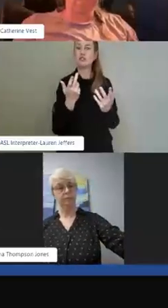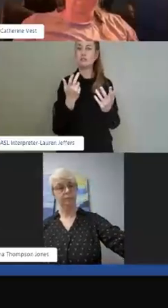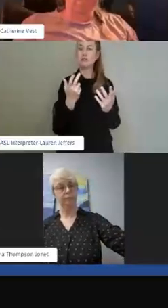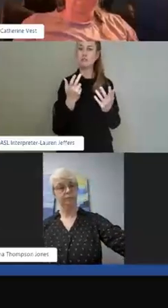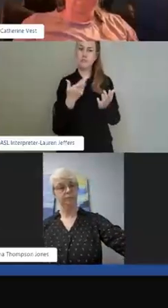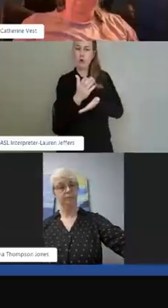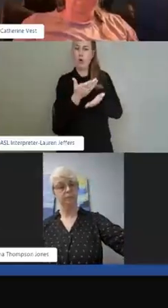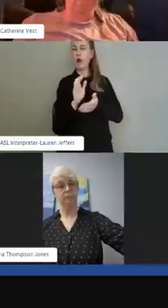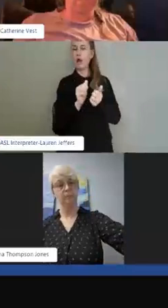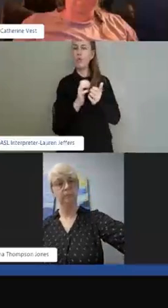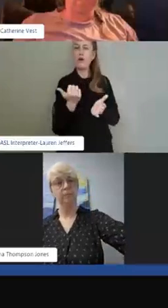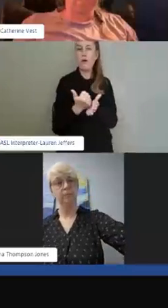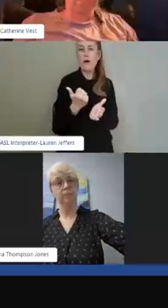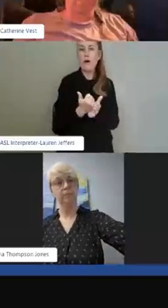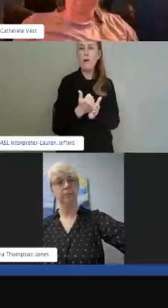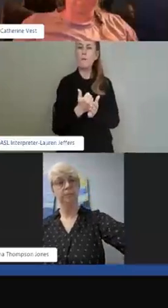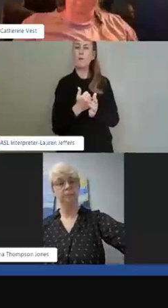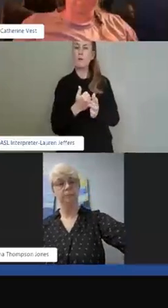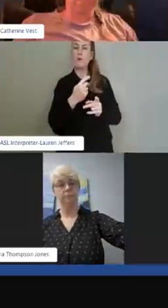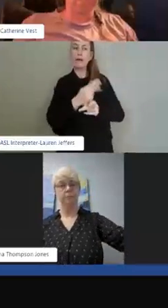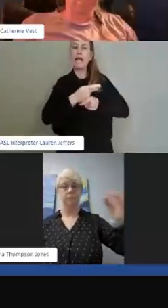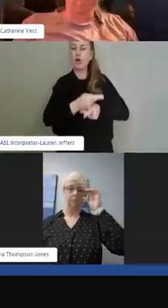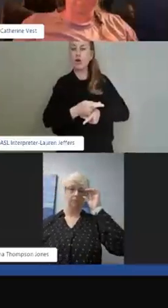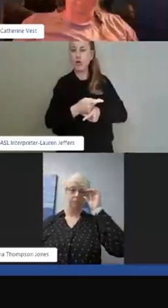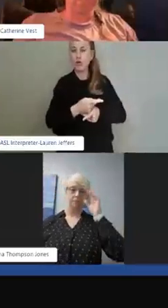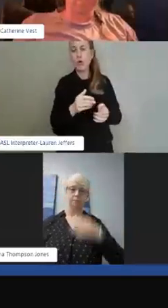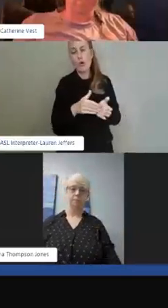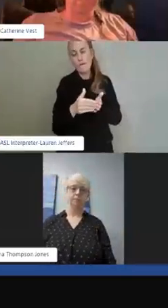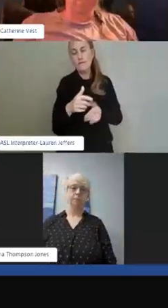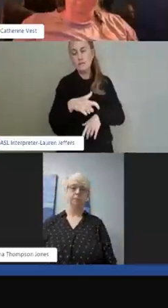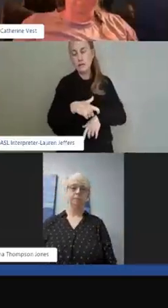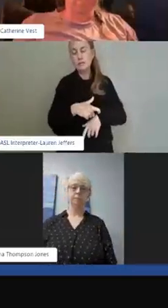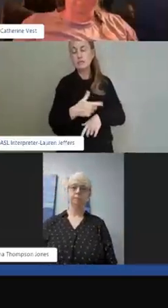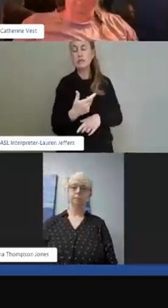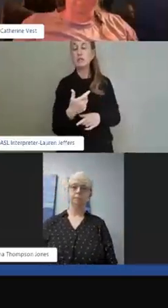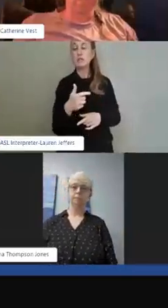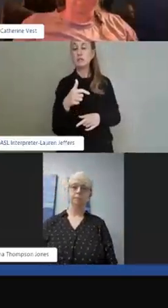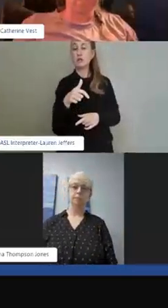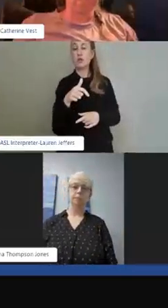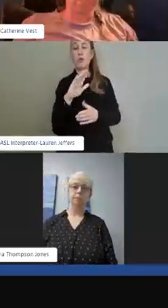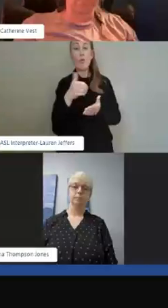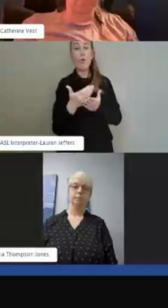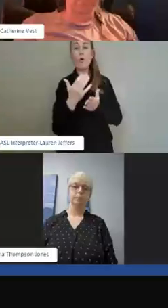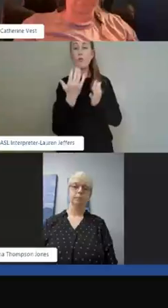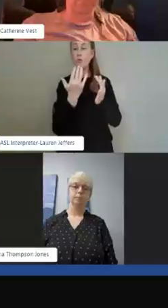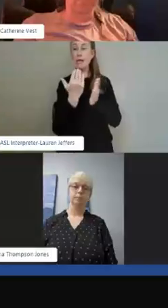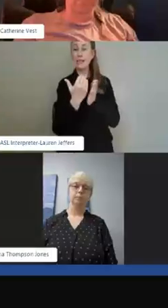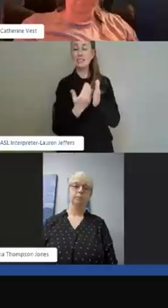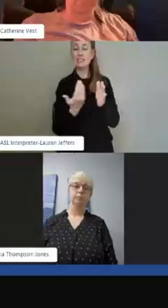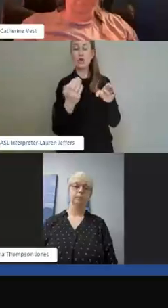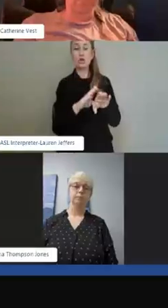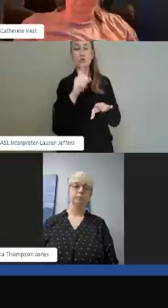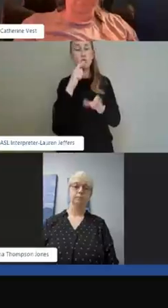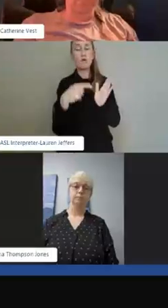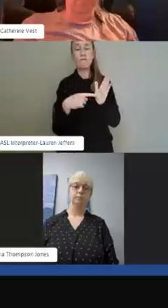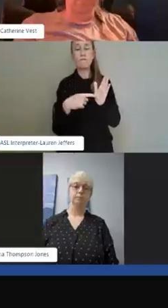of assistance or attendant care a lot of times. And then in our area, all of the wait lists are closed for affordable housing